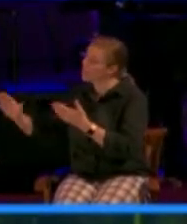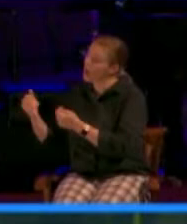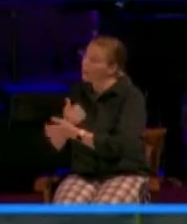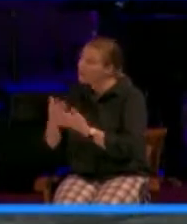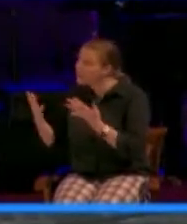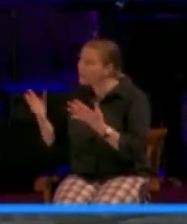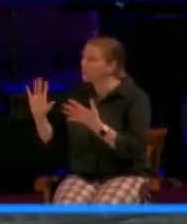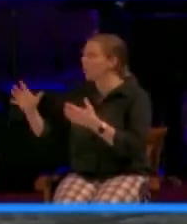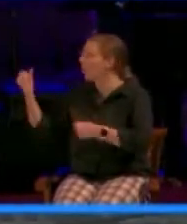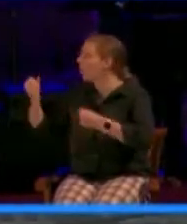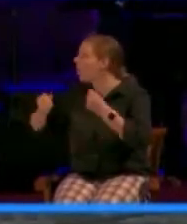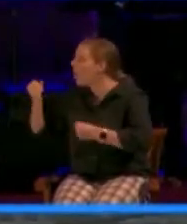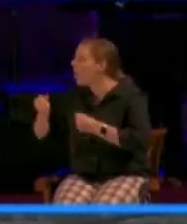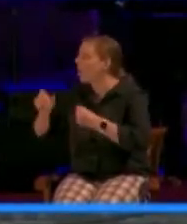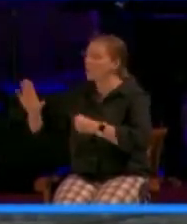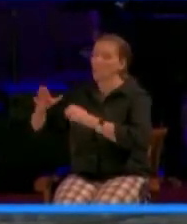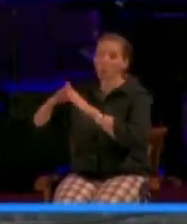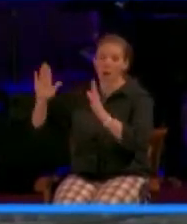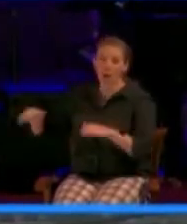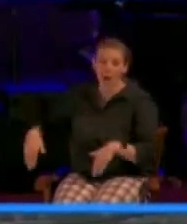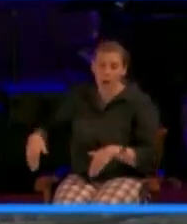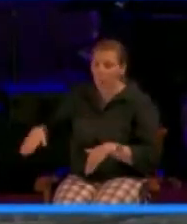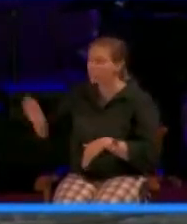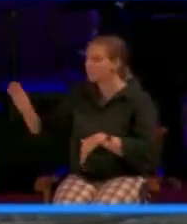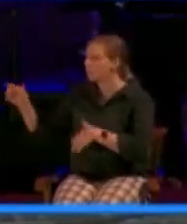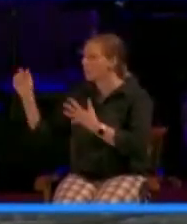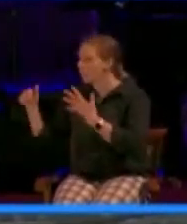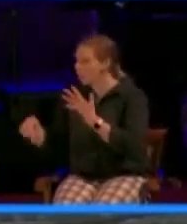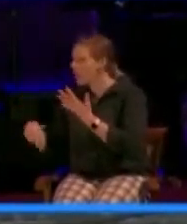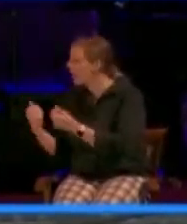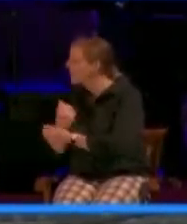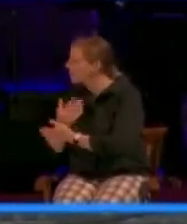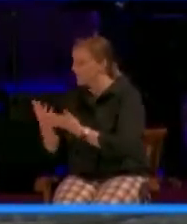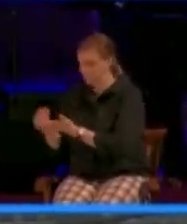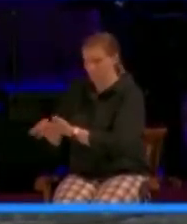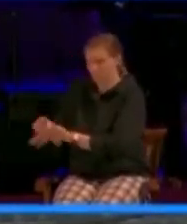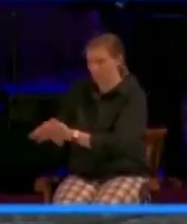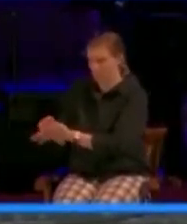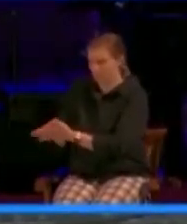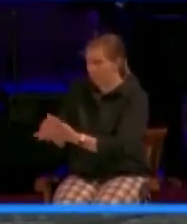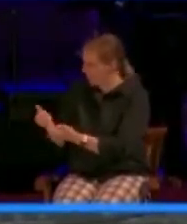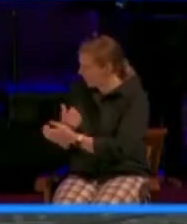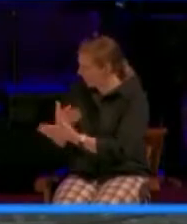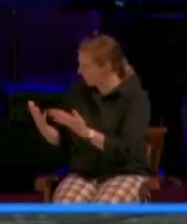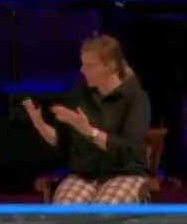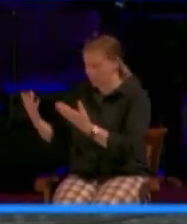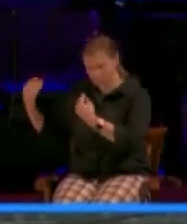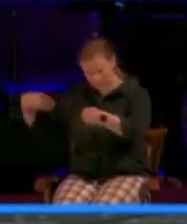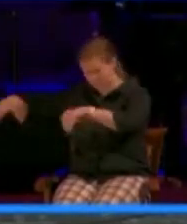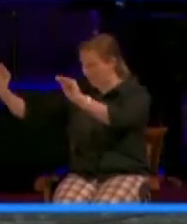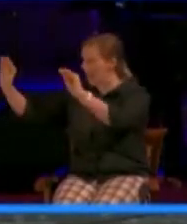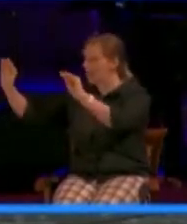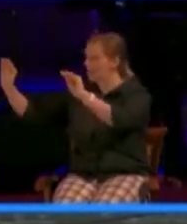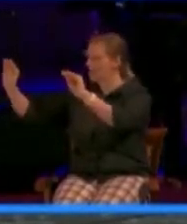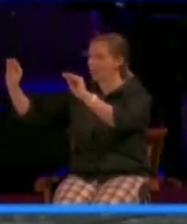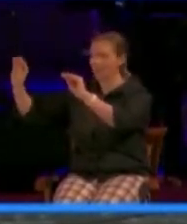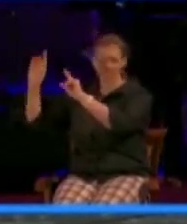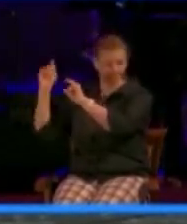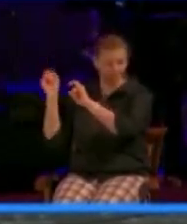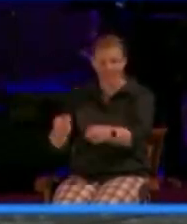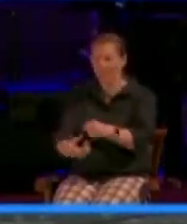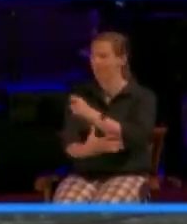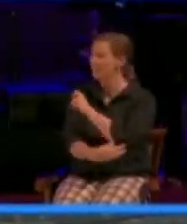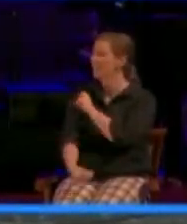He wants to know. Jesus says, go sell everything you have and give to the poor, and